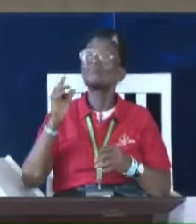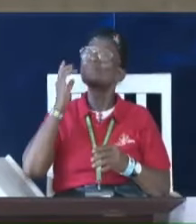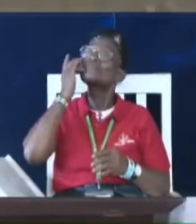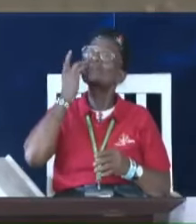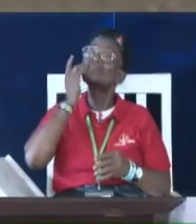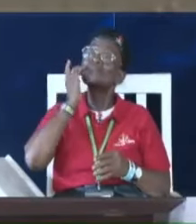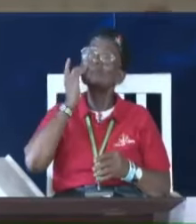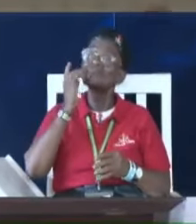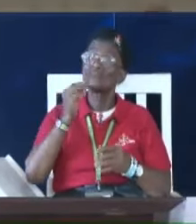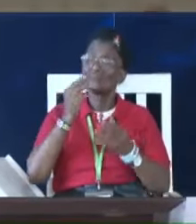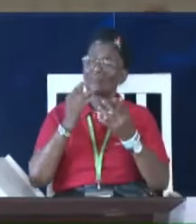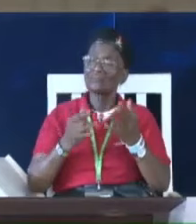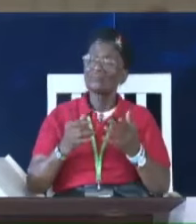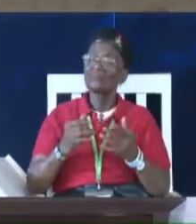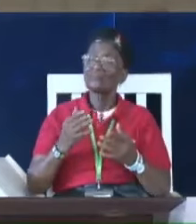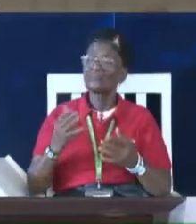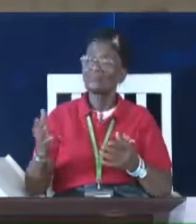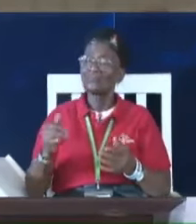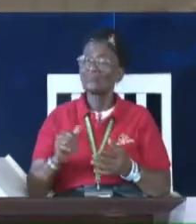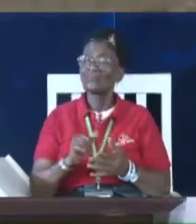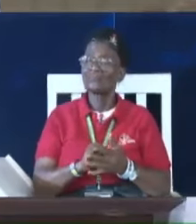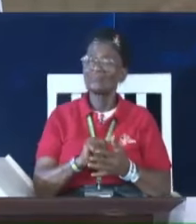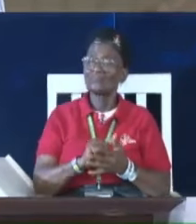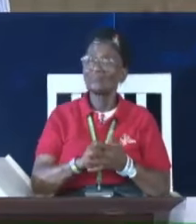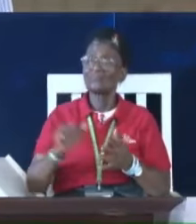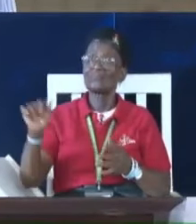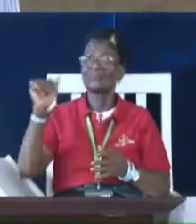things they can't even explain.